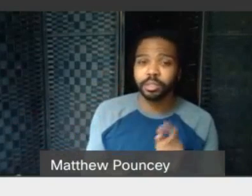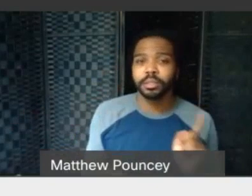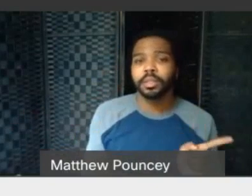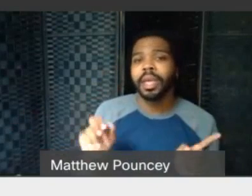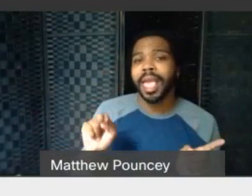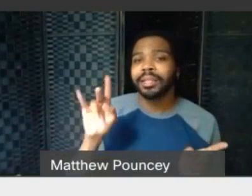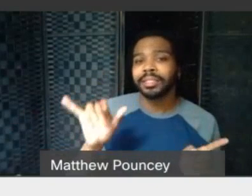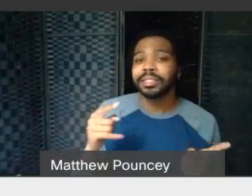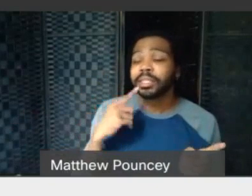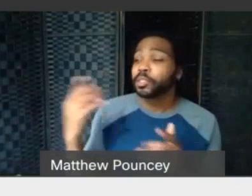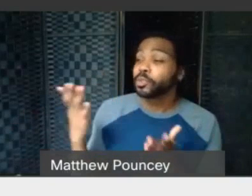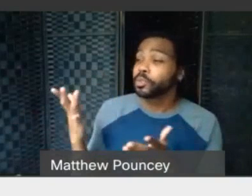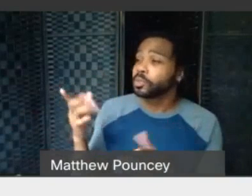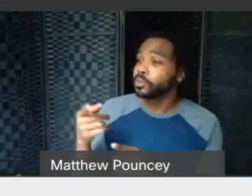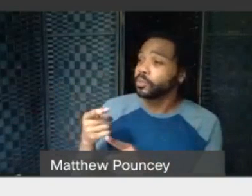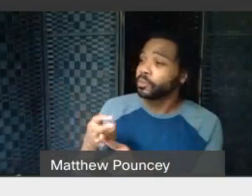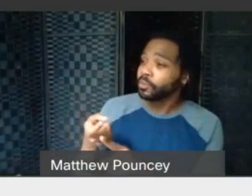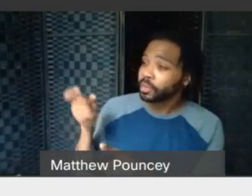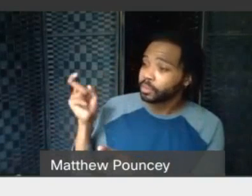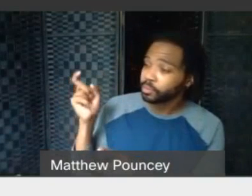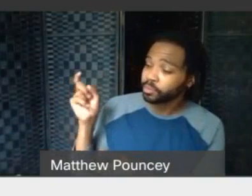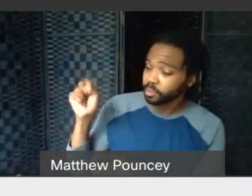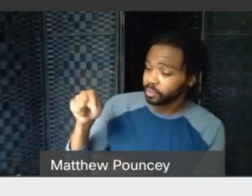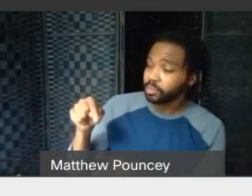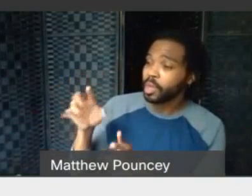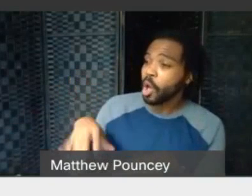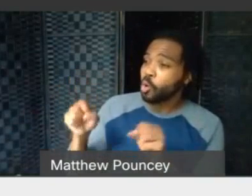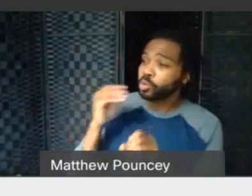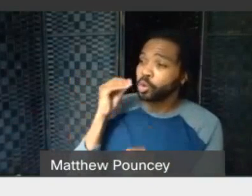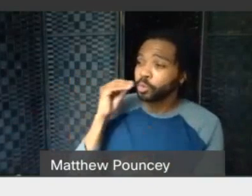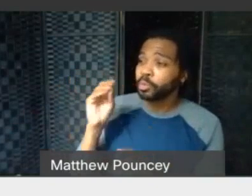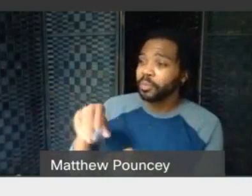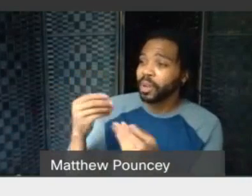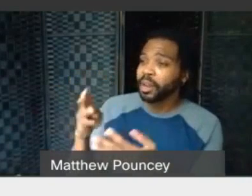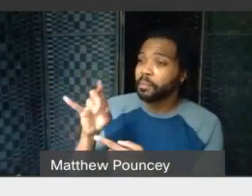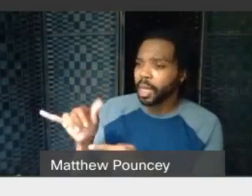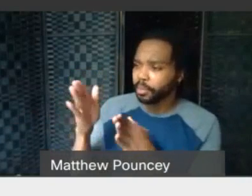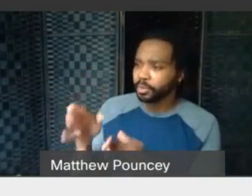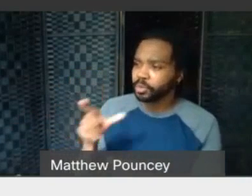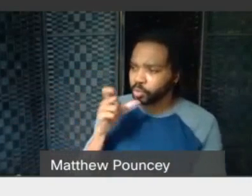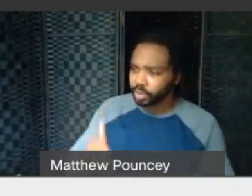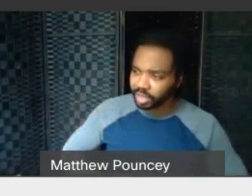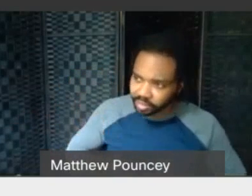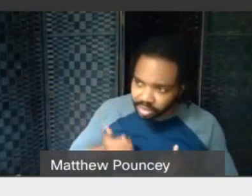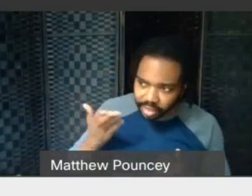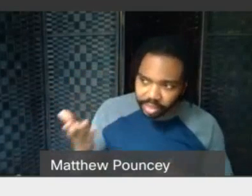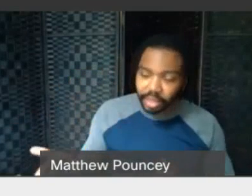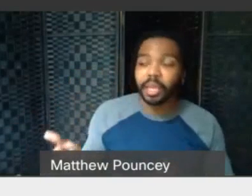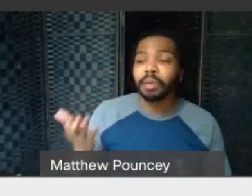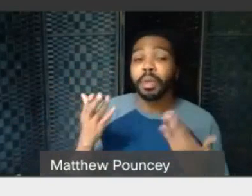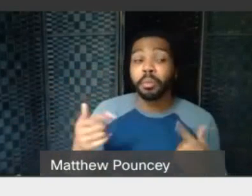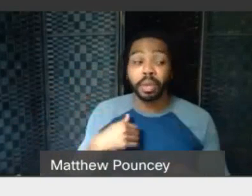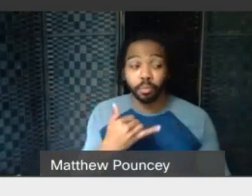are provided by the person who lives there, is my understanding, and perhaps Winslow could address this